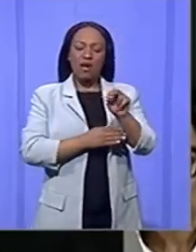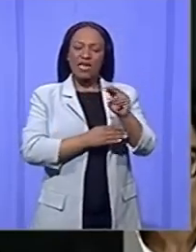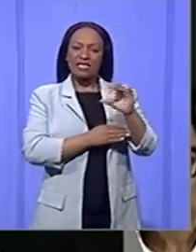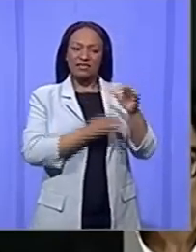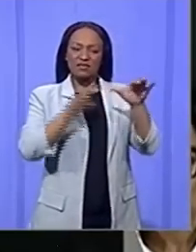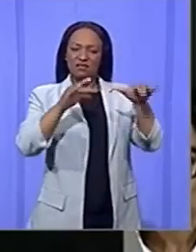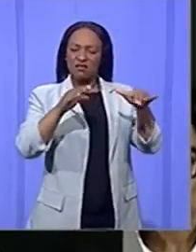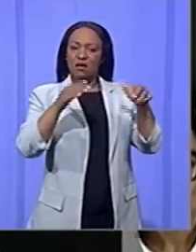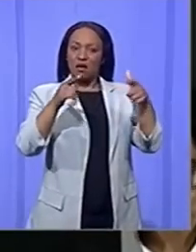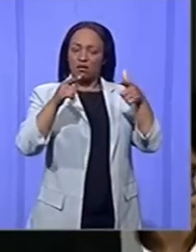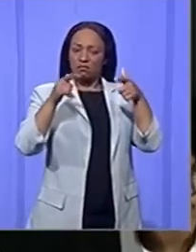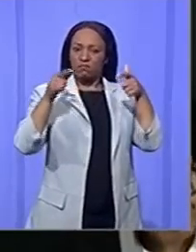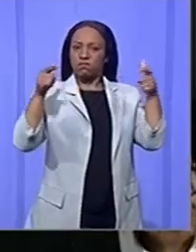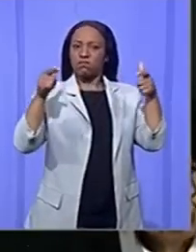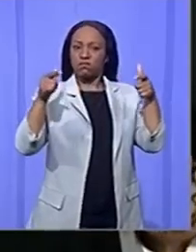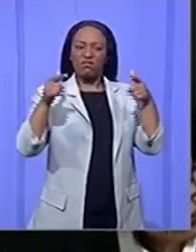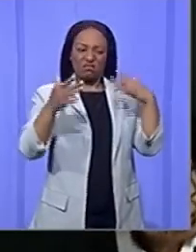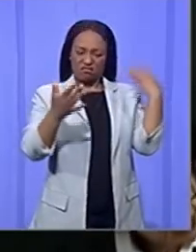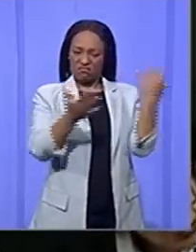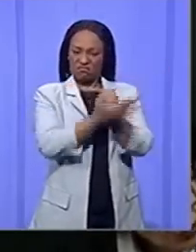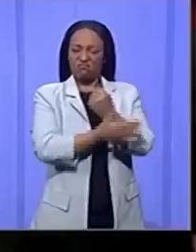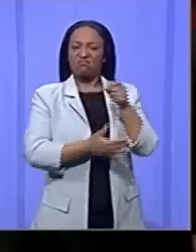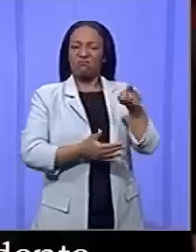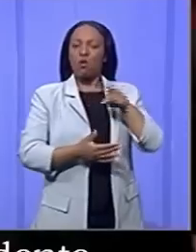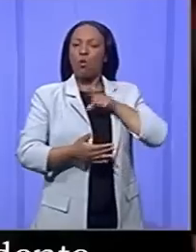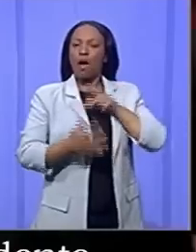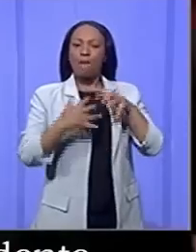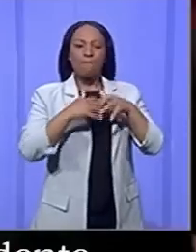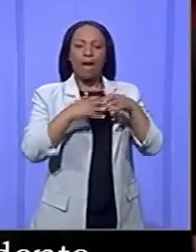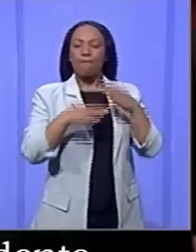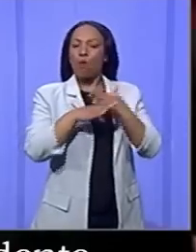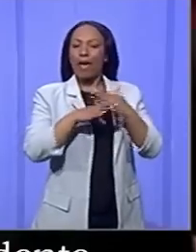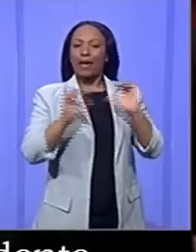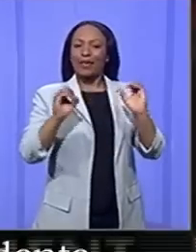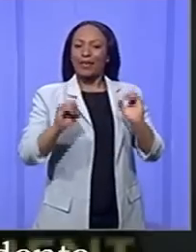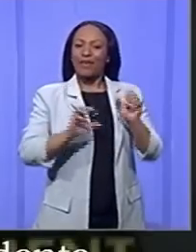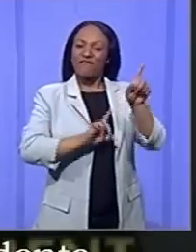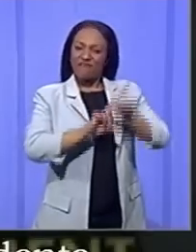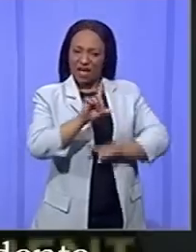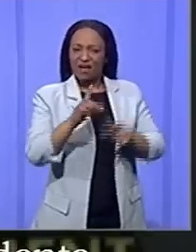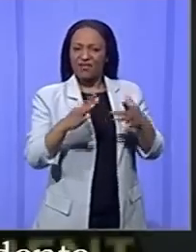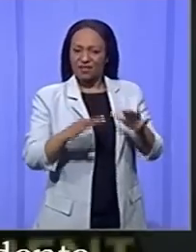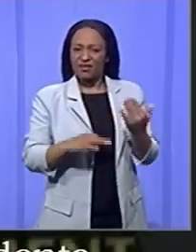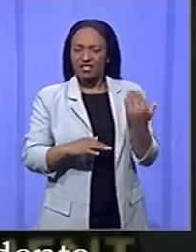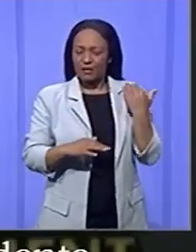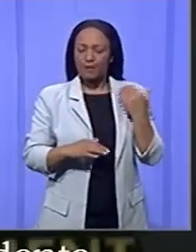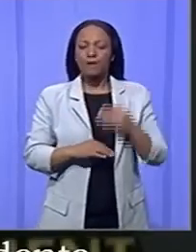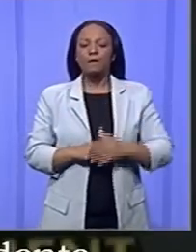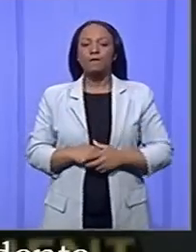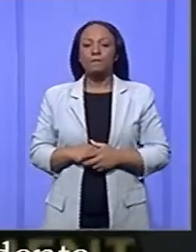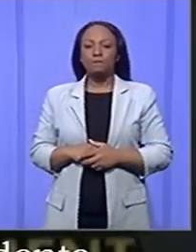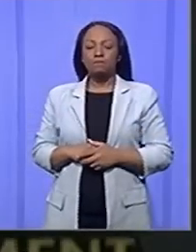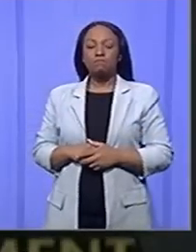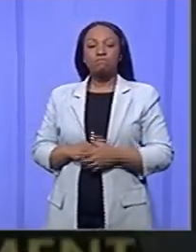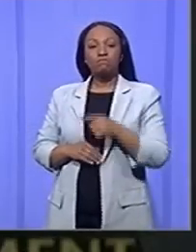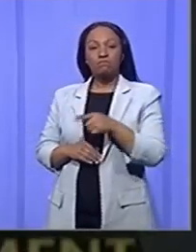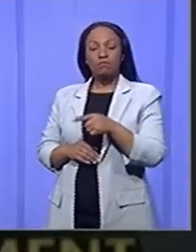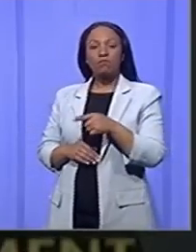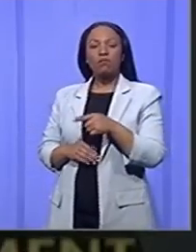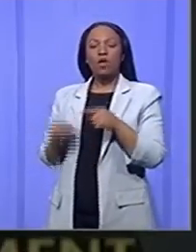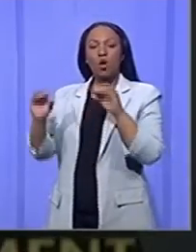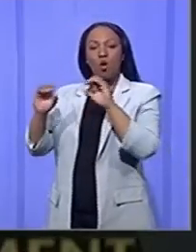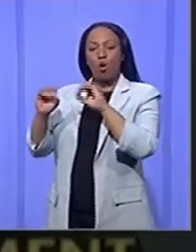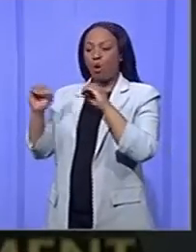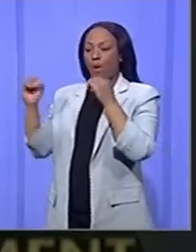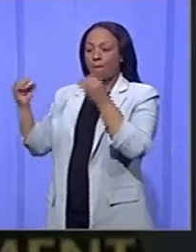economy, create jobs, deliver services to them. There were so many parties that campaigned